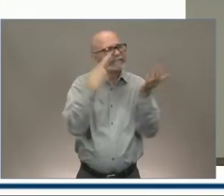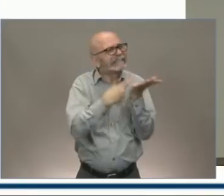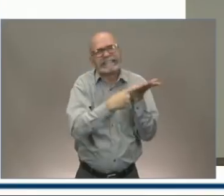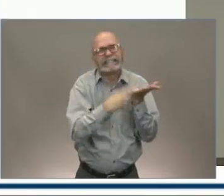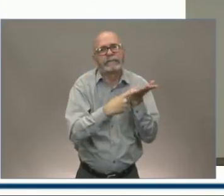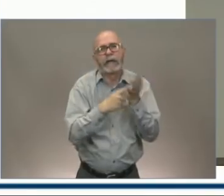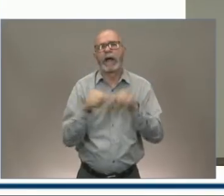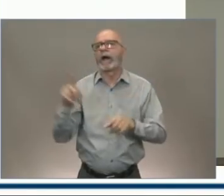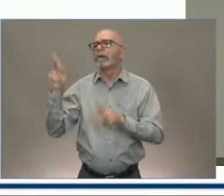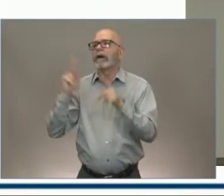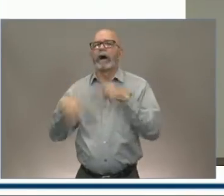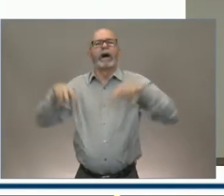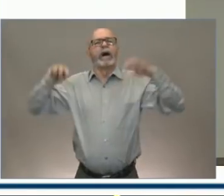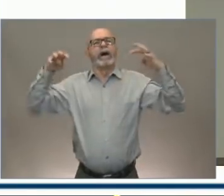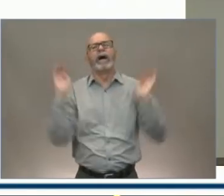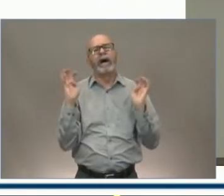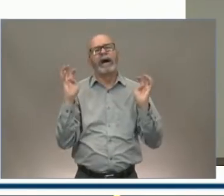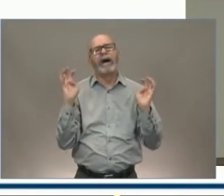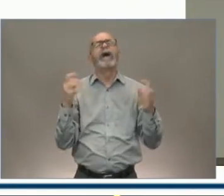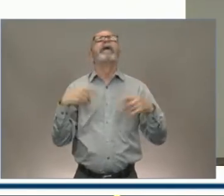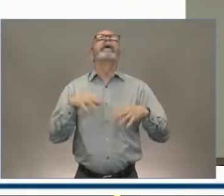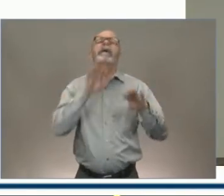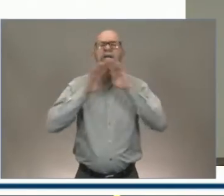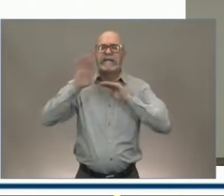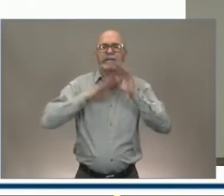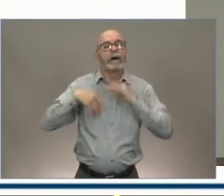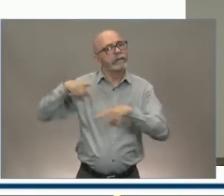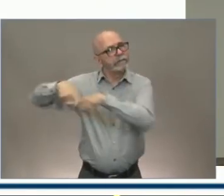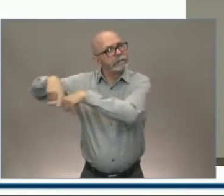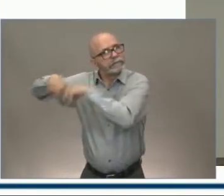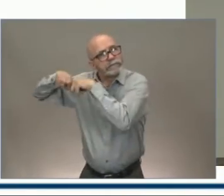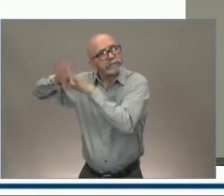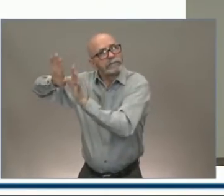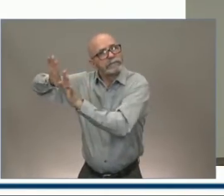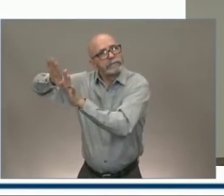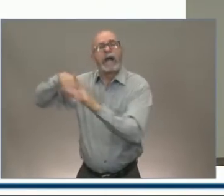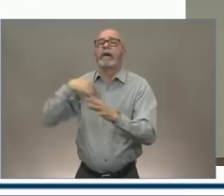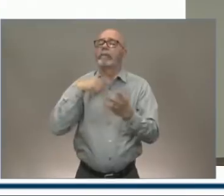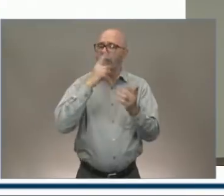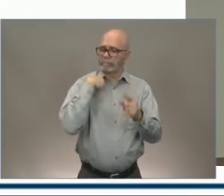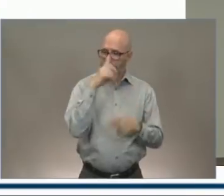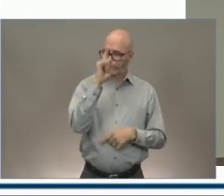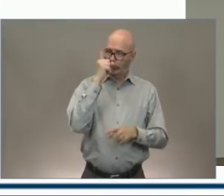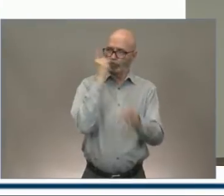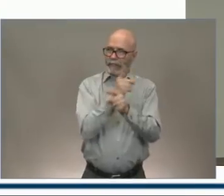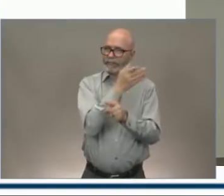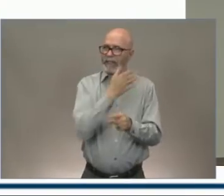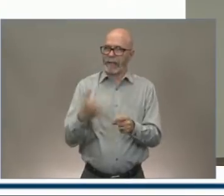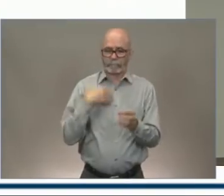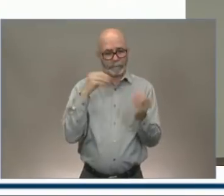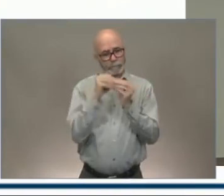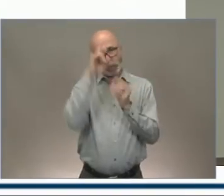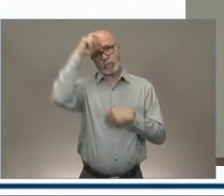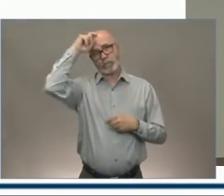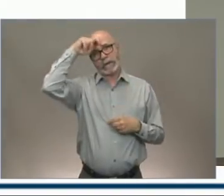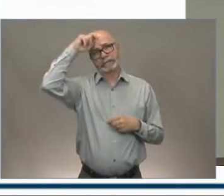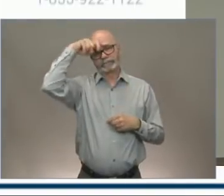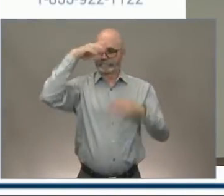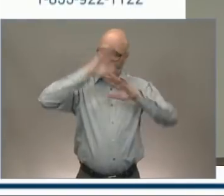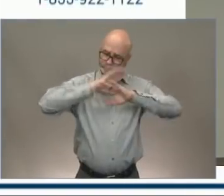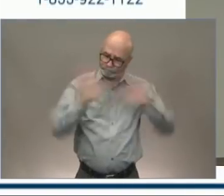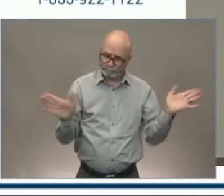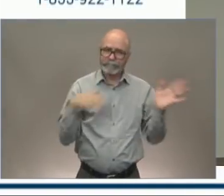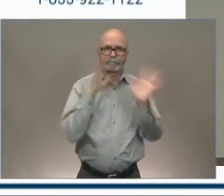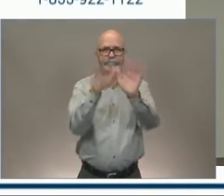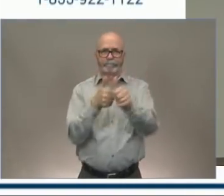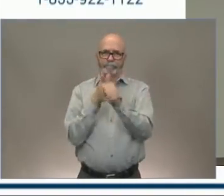understand it, I believe that was the appropriate and necessary decision. And that even more so now that we've